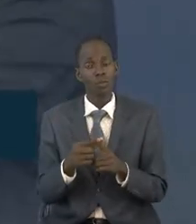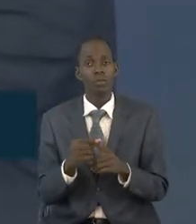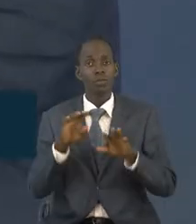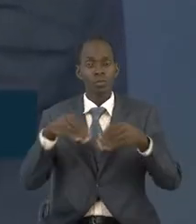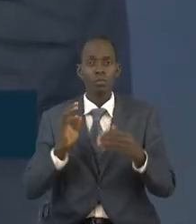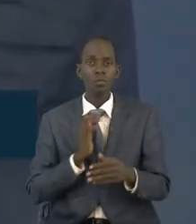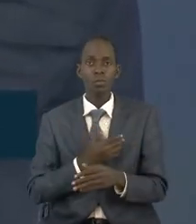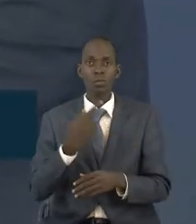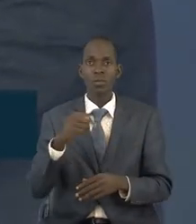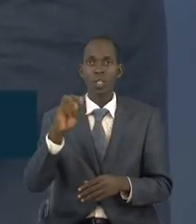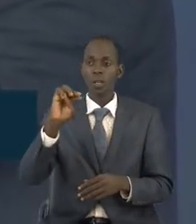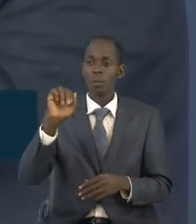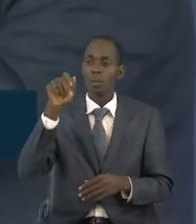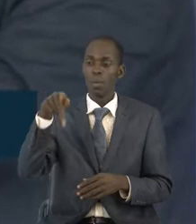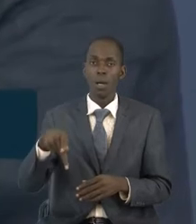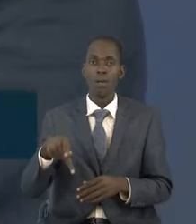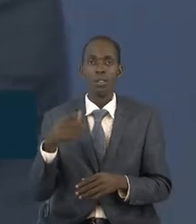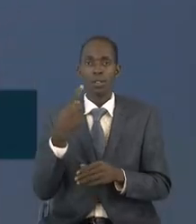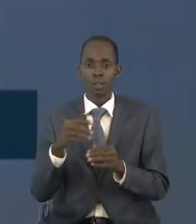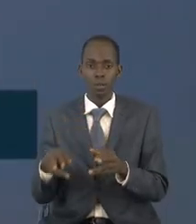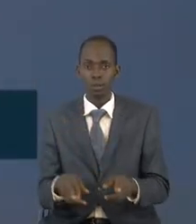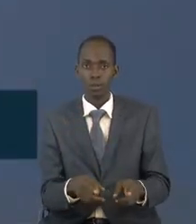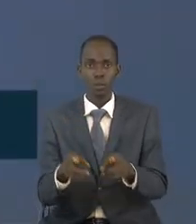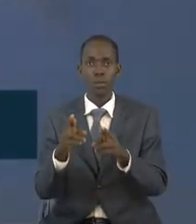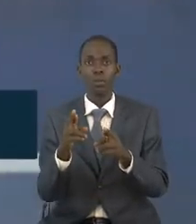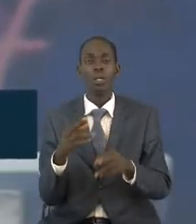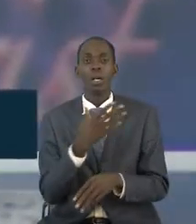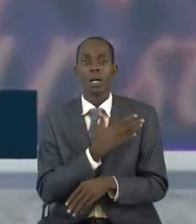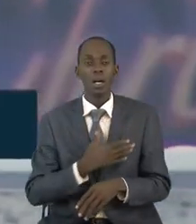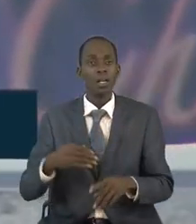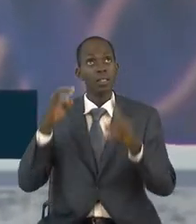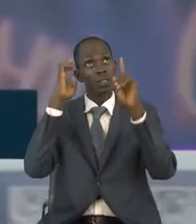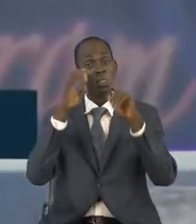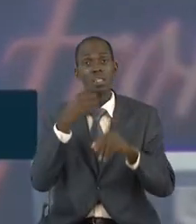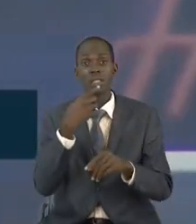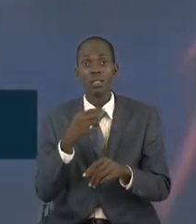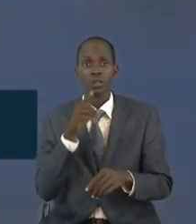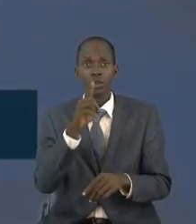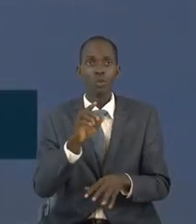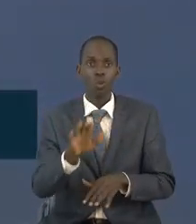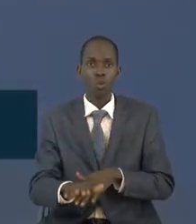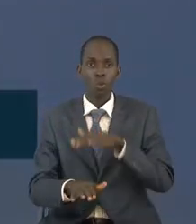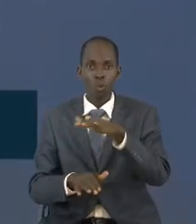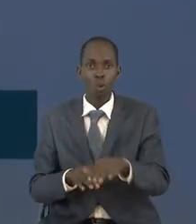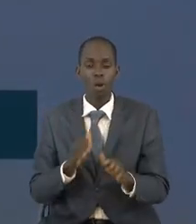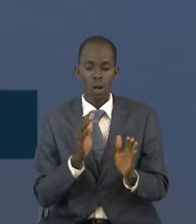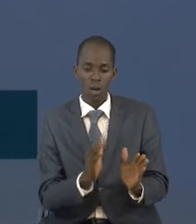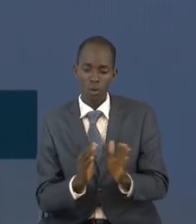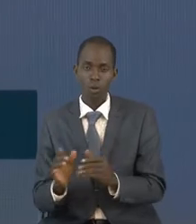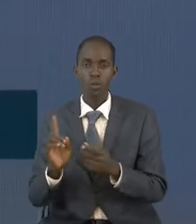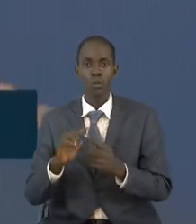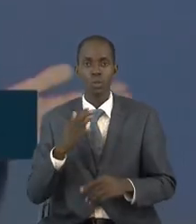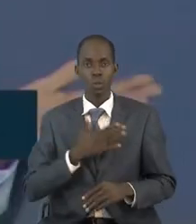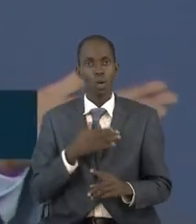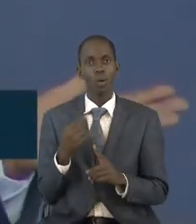giving us the road. He's giving us the map. And he says, you walk according to my word. And they will have